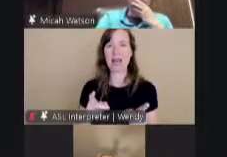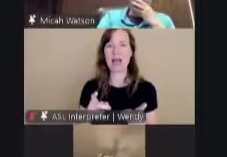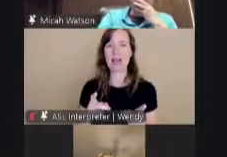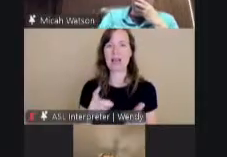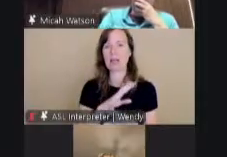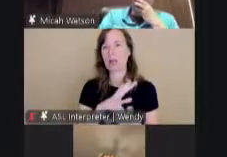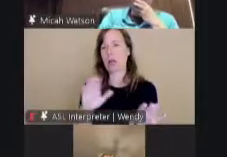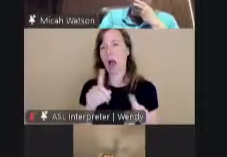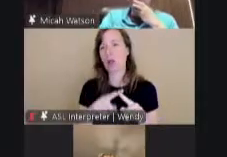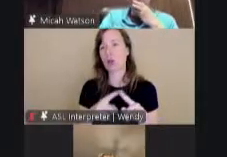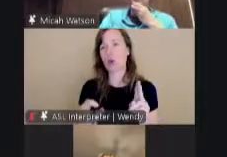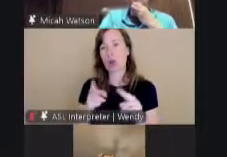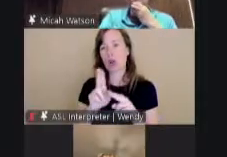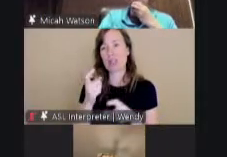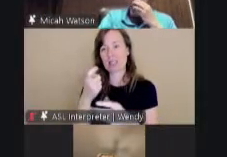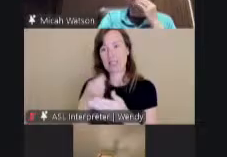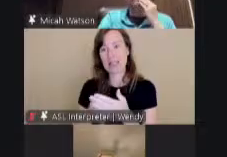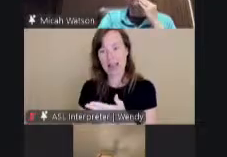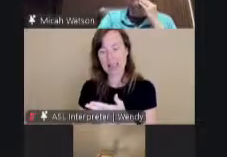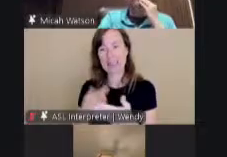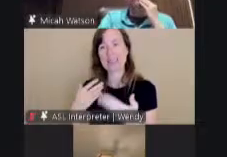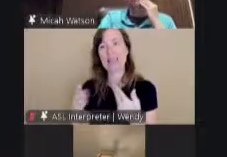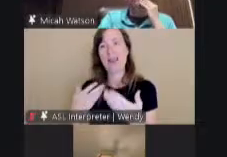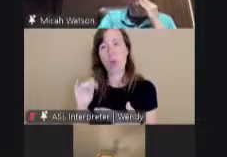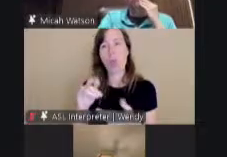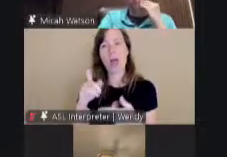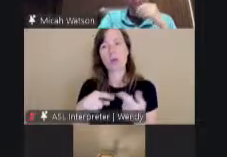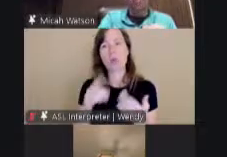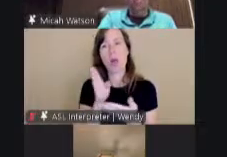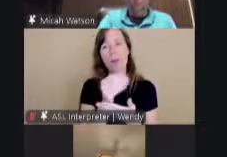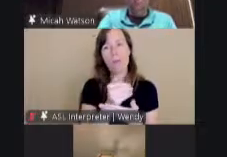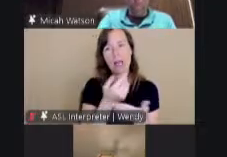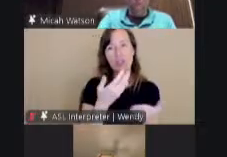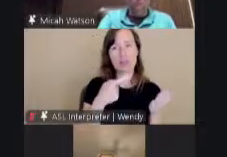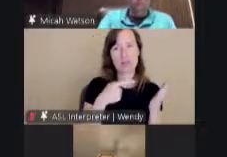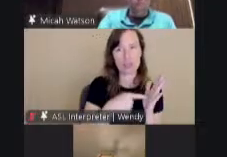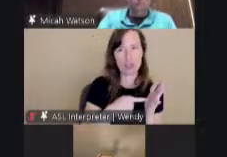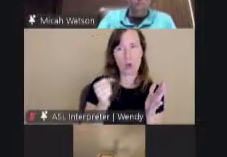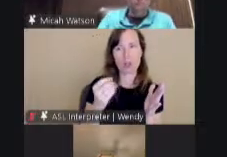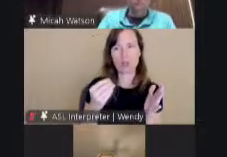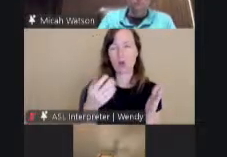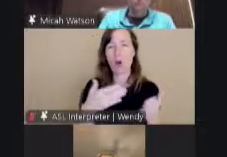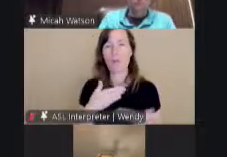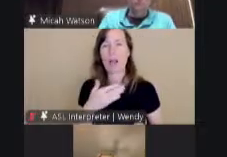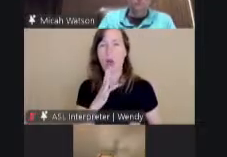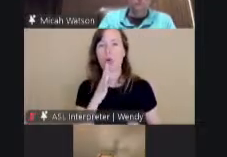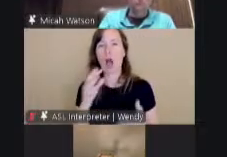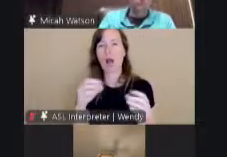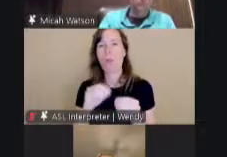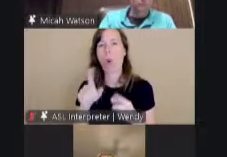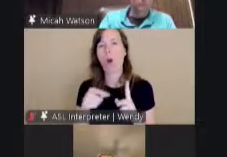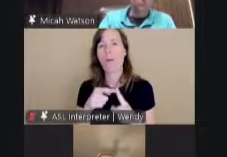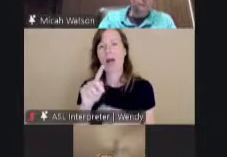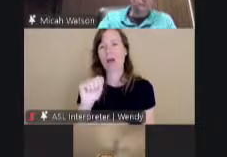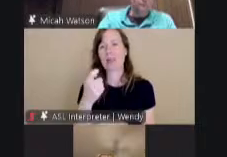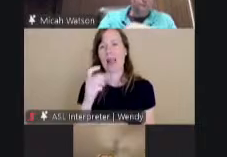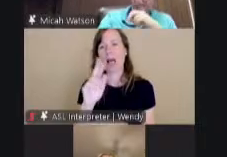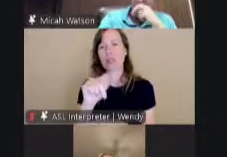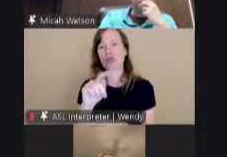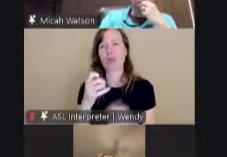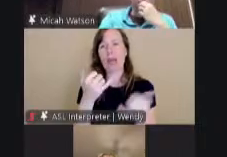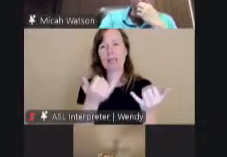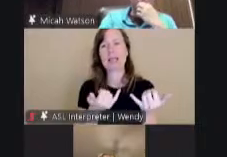raise taxes, even though that was what the budget indicated. And so I'm glad we're talking more explicitly about the tax rate now.